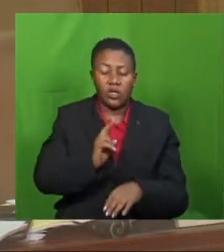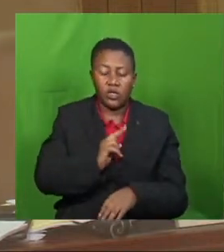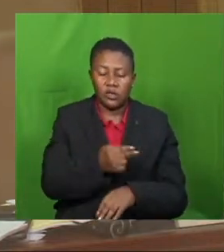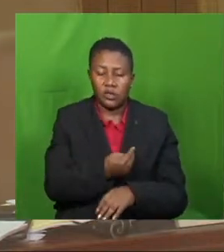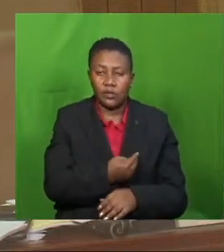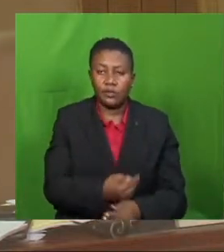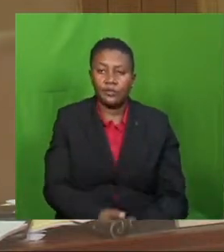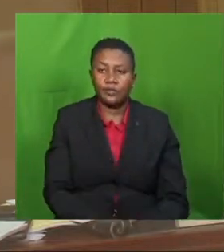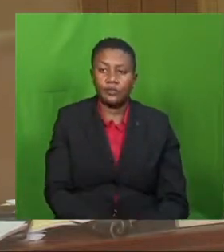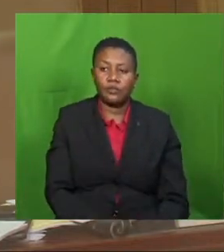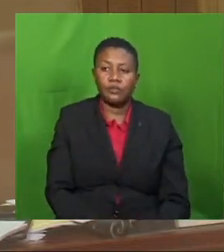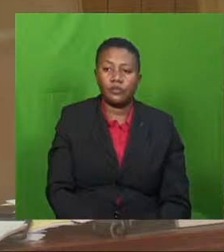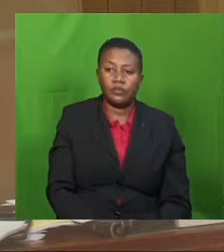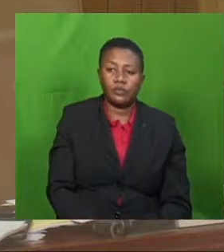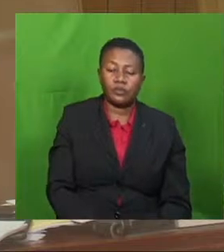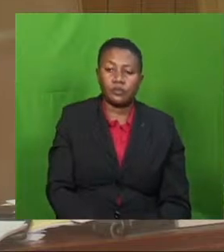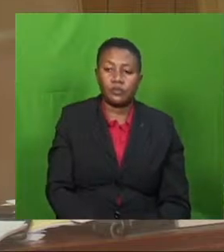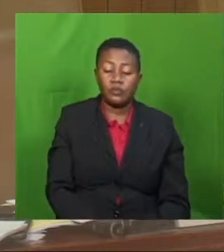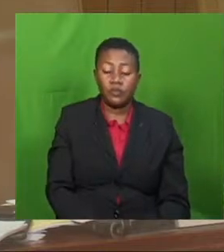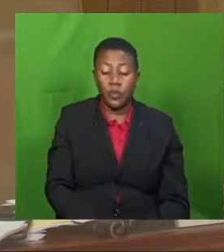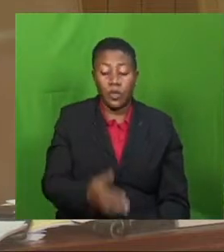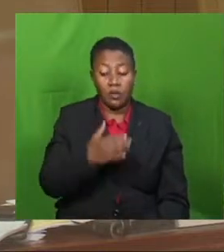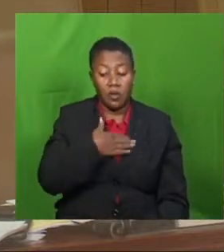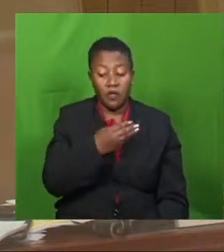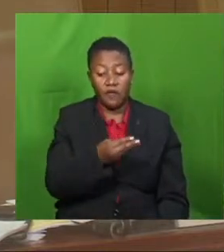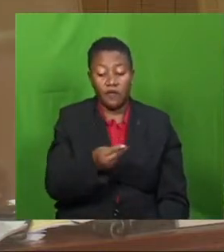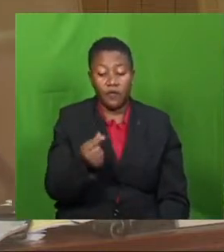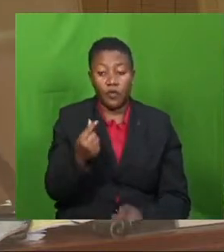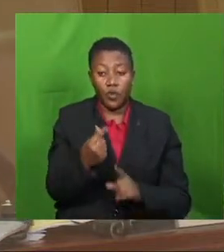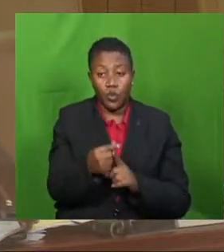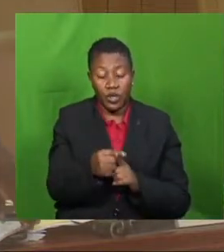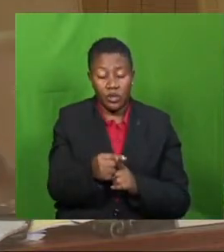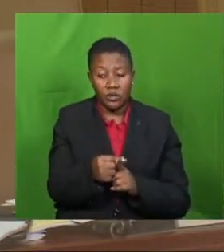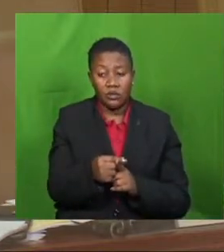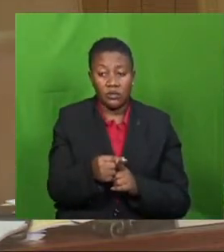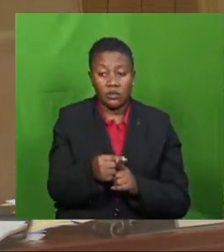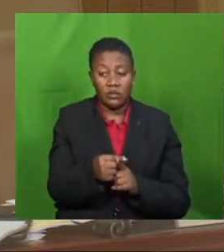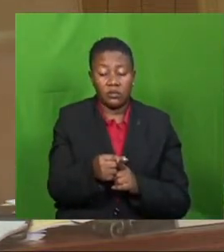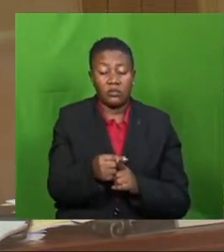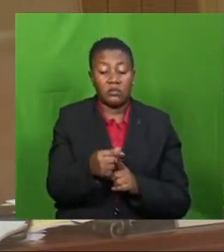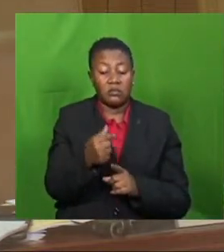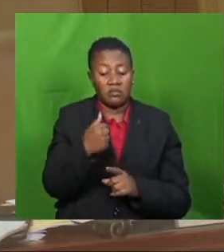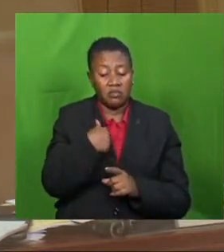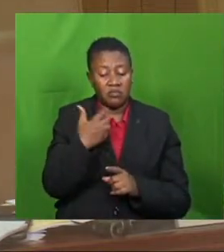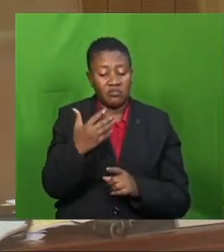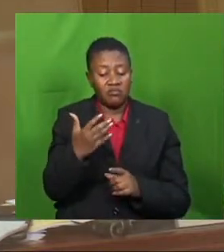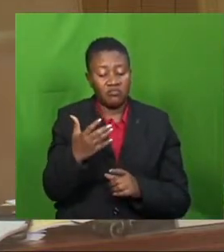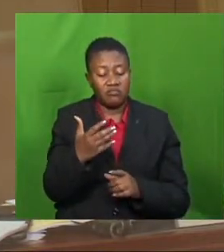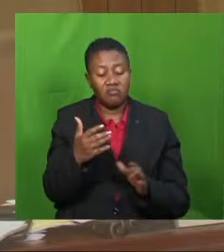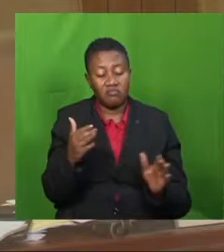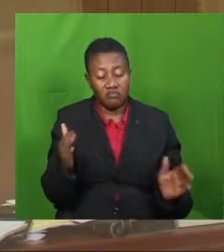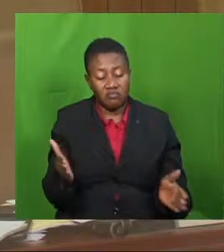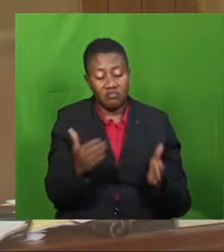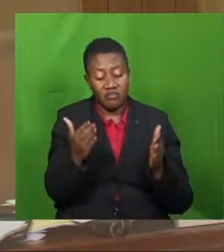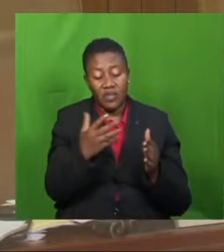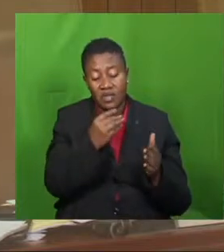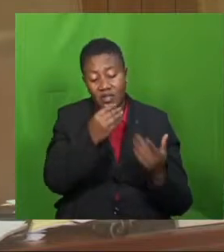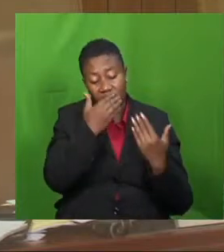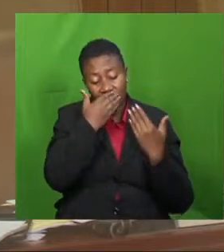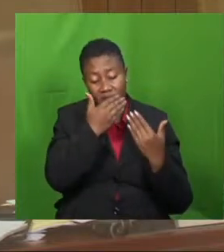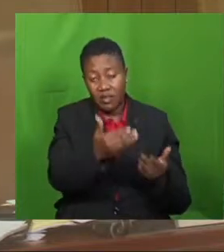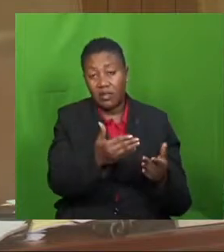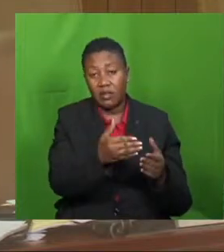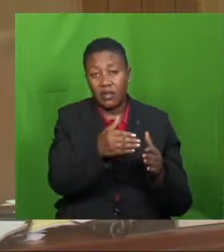Mr. Speaker, with these few words, I want to pat the back of our able leader for this timely